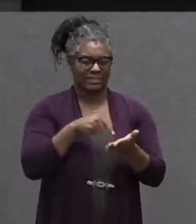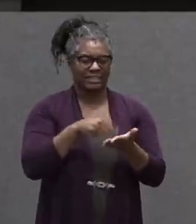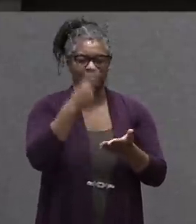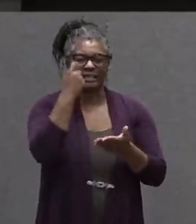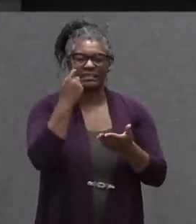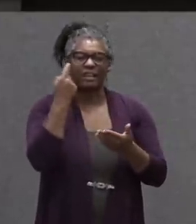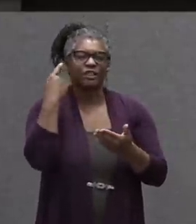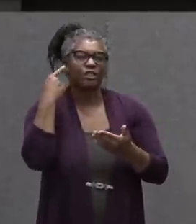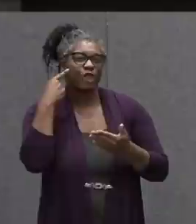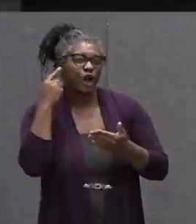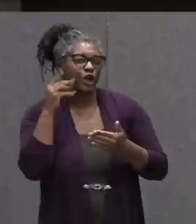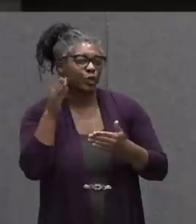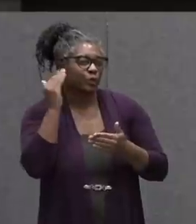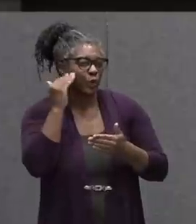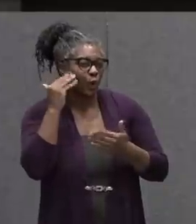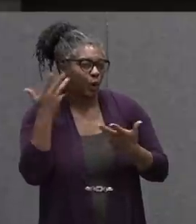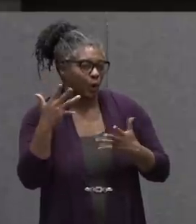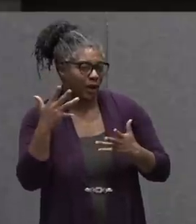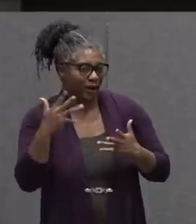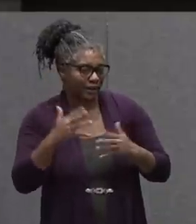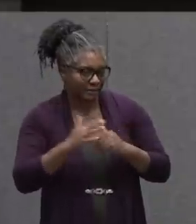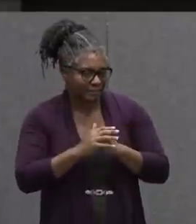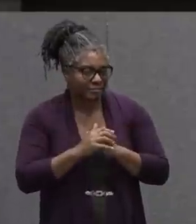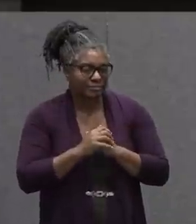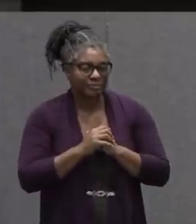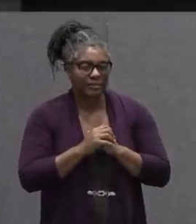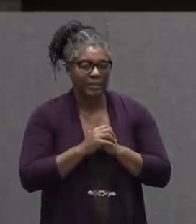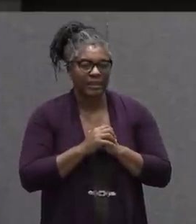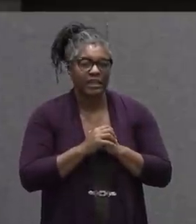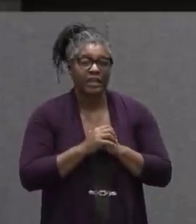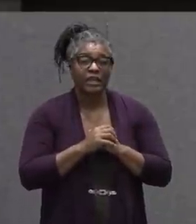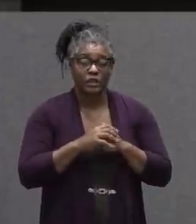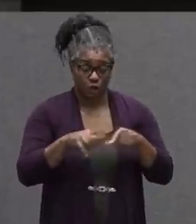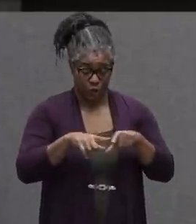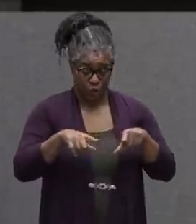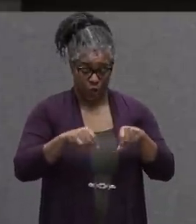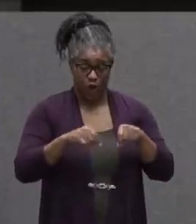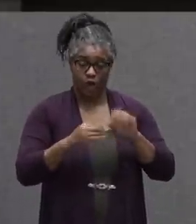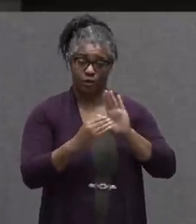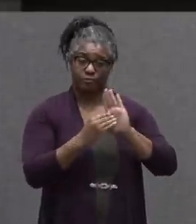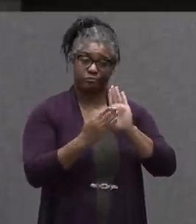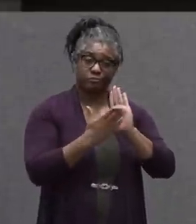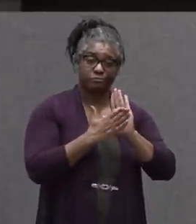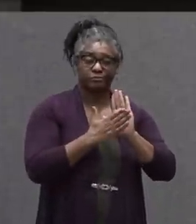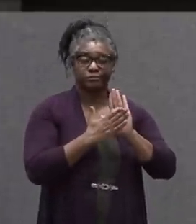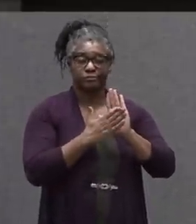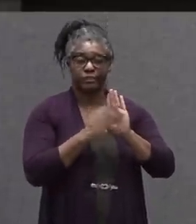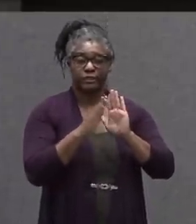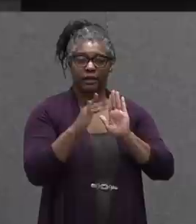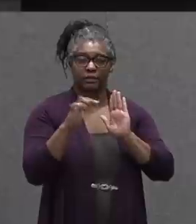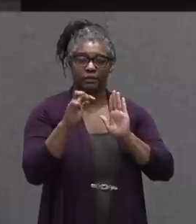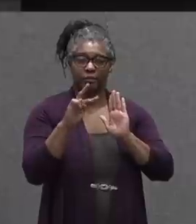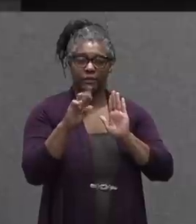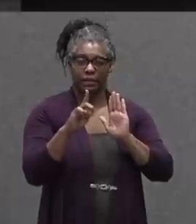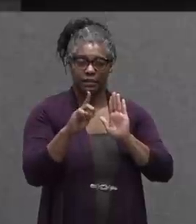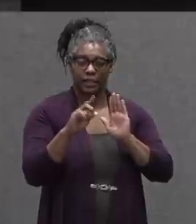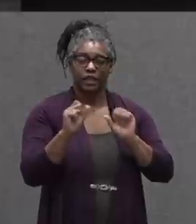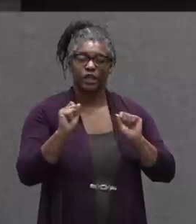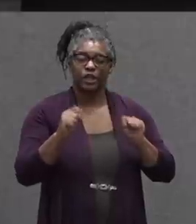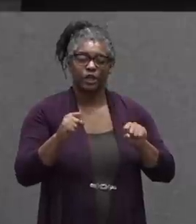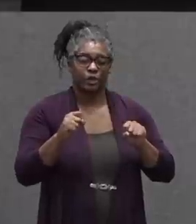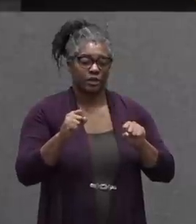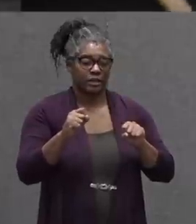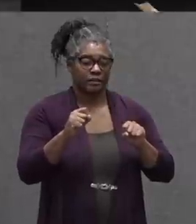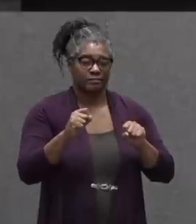wrote down the blends on my card, I'm going to just put them in a basket or a bag, or you could put them face